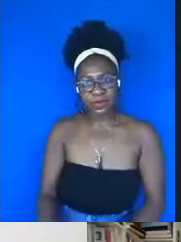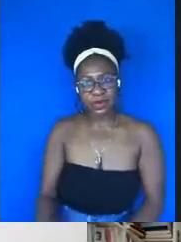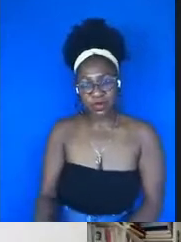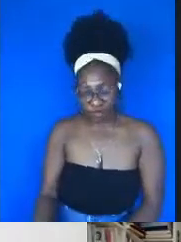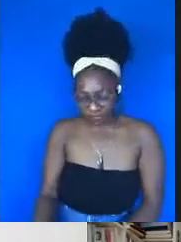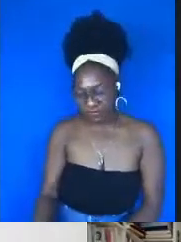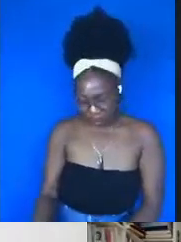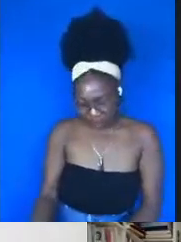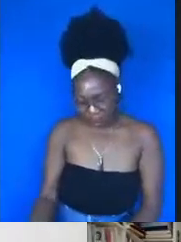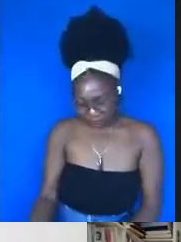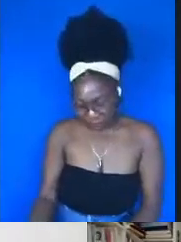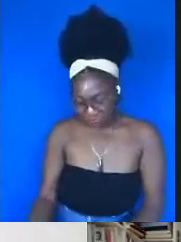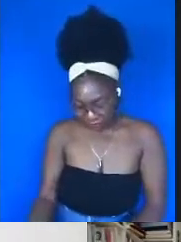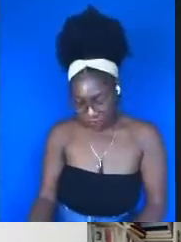Why?